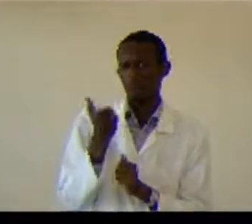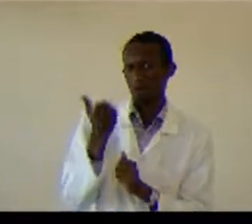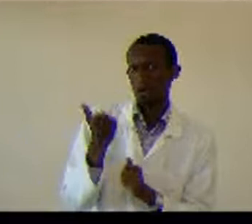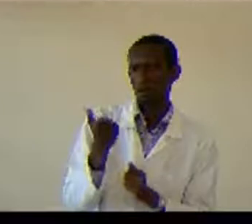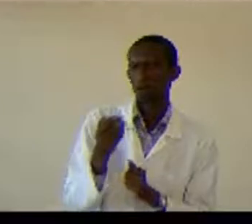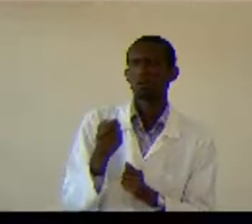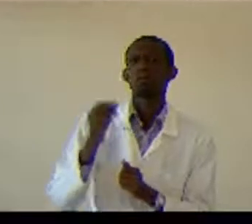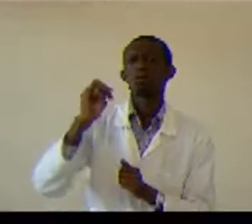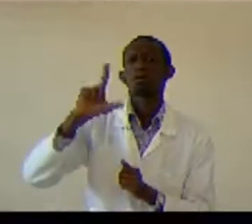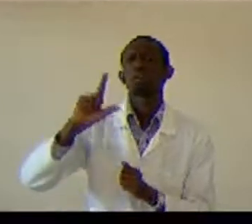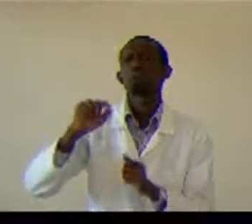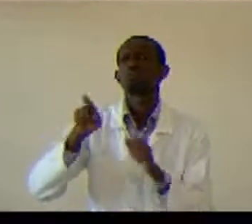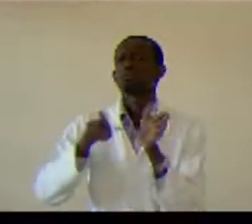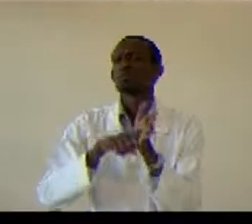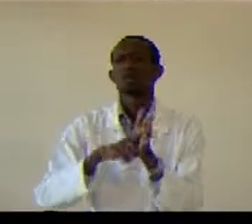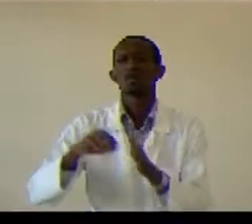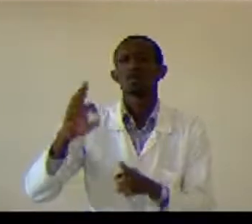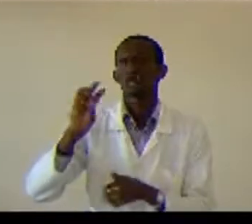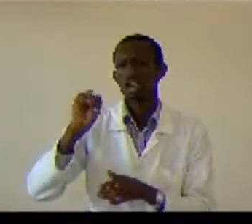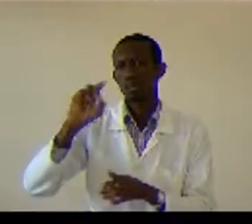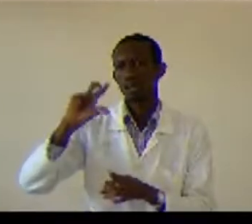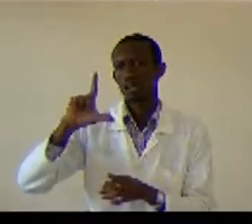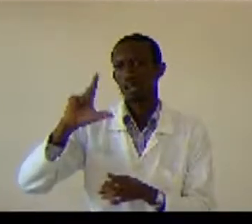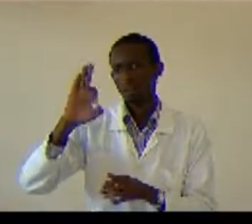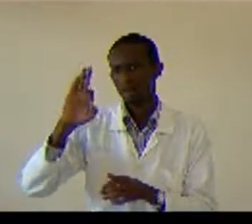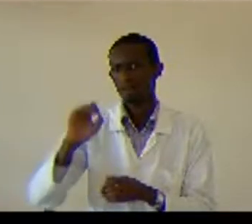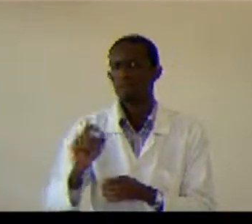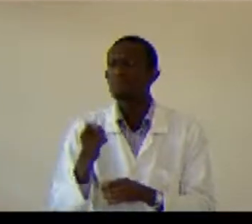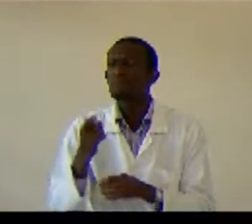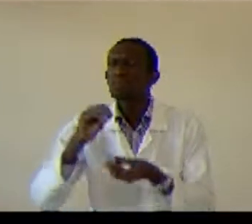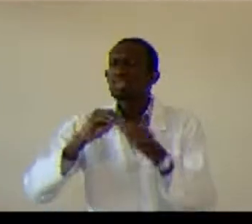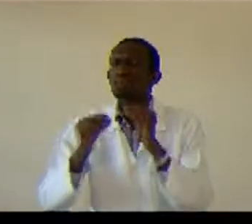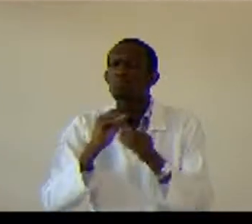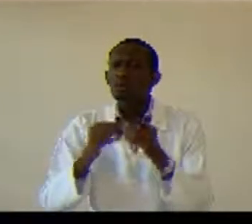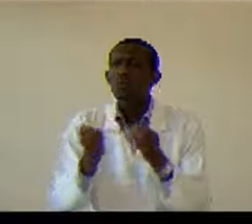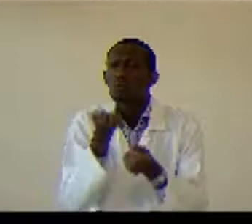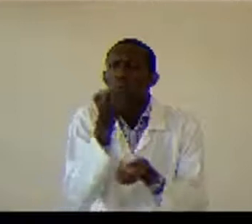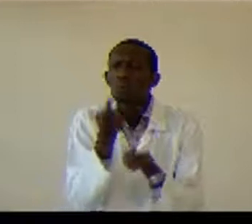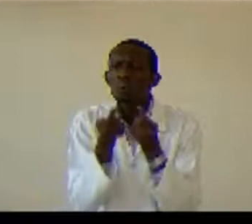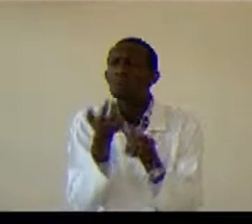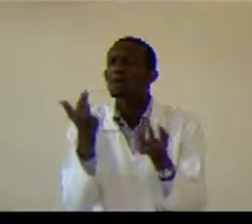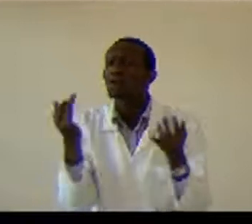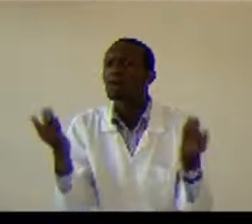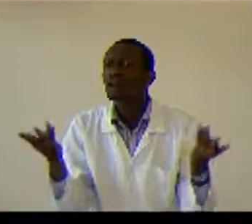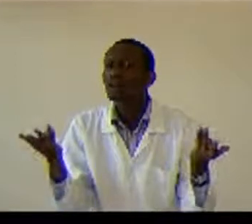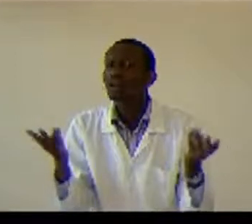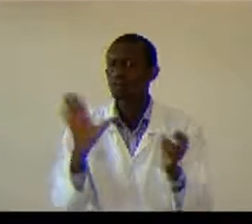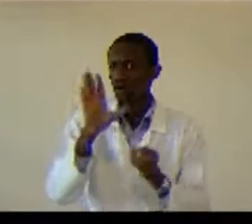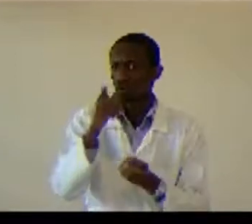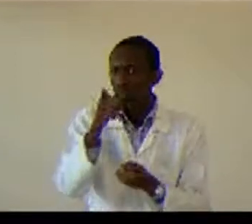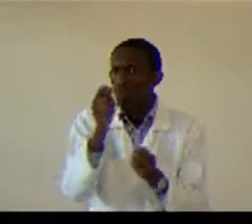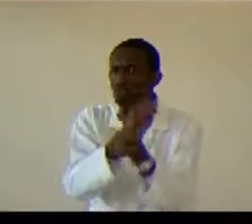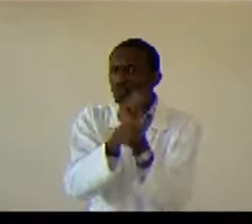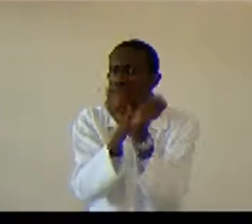LF. Okay? So what is the amount of heat? And by the way, if you want, you check the units. But